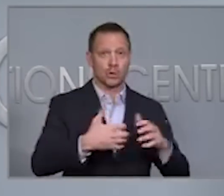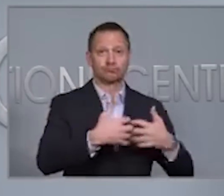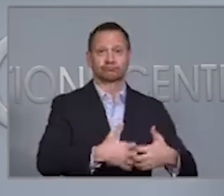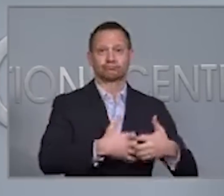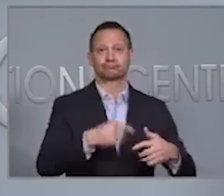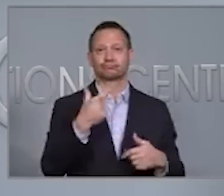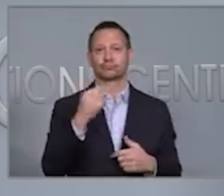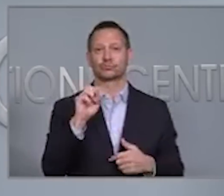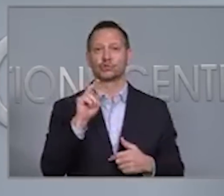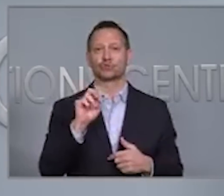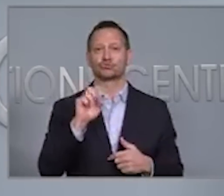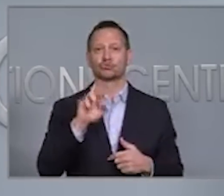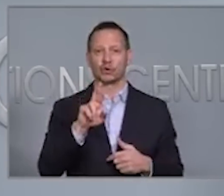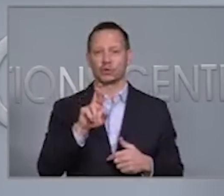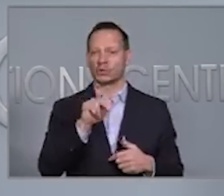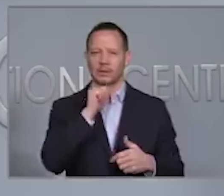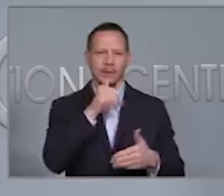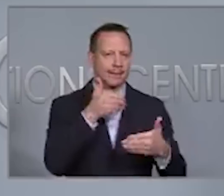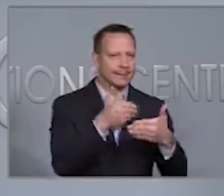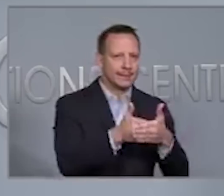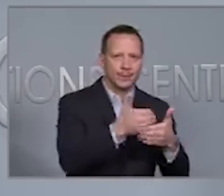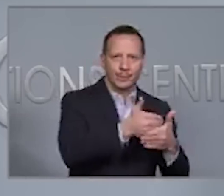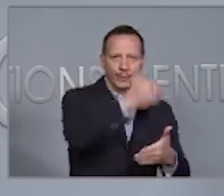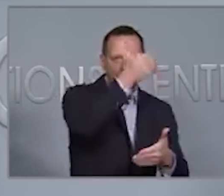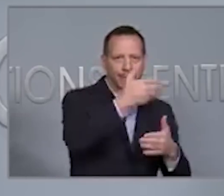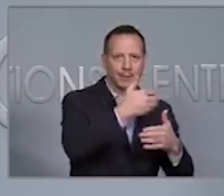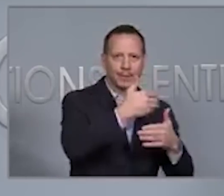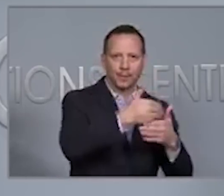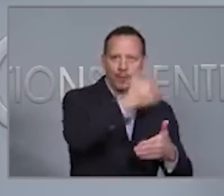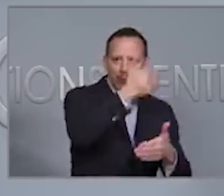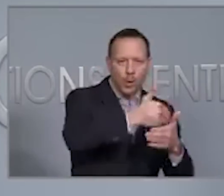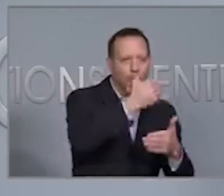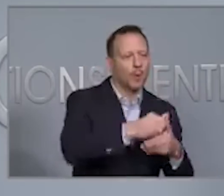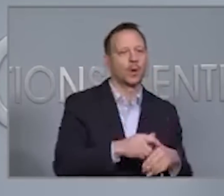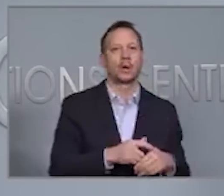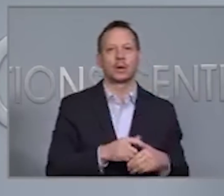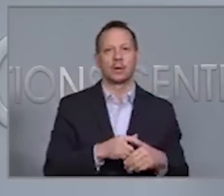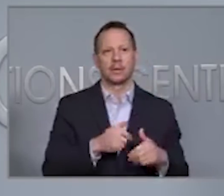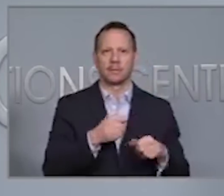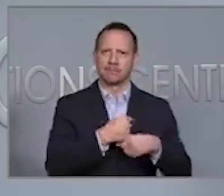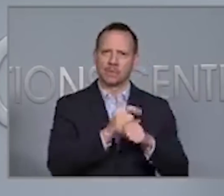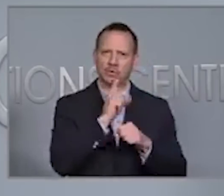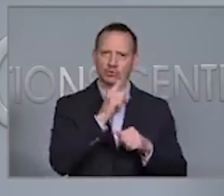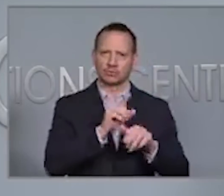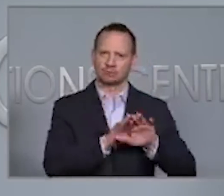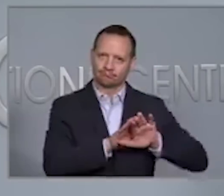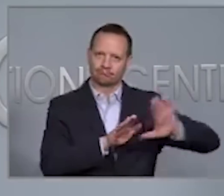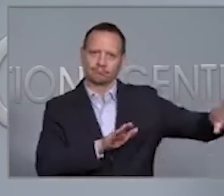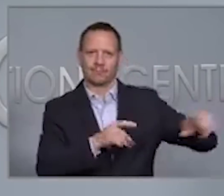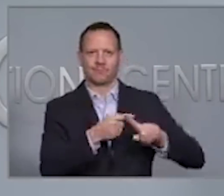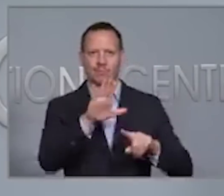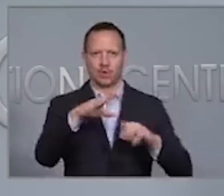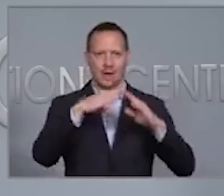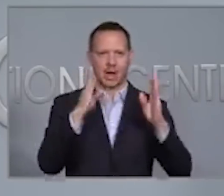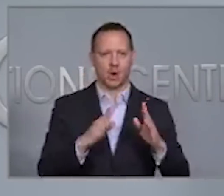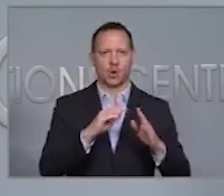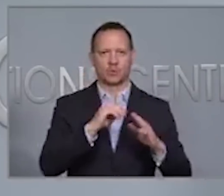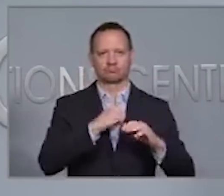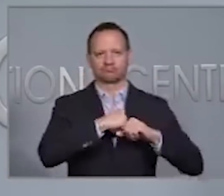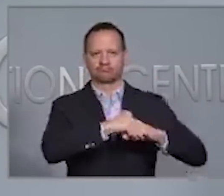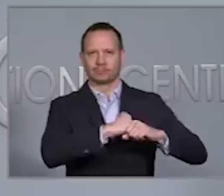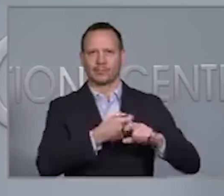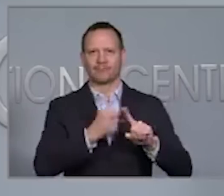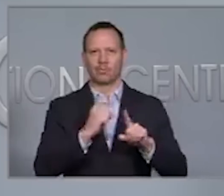to prevent carbon monoxide poisoning. Never burn charcoal Never burn charcoal indoors or use a gas